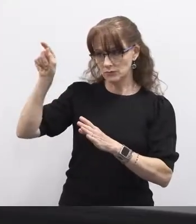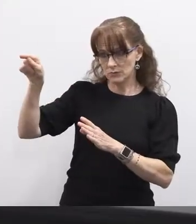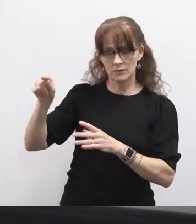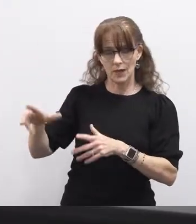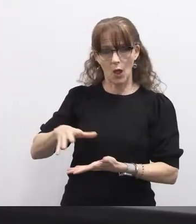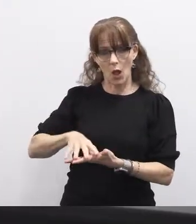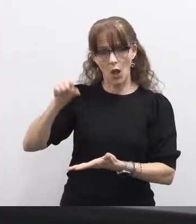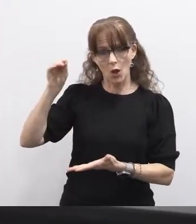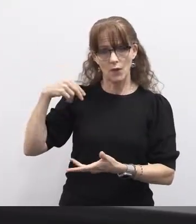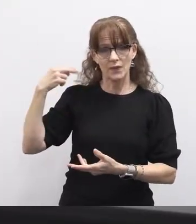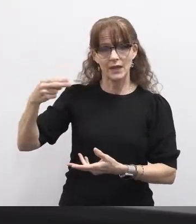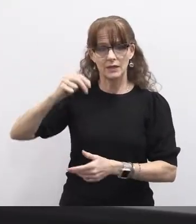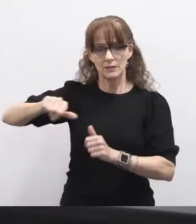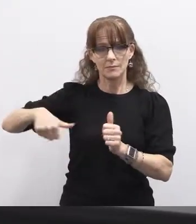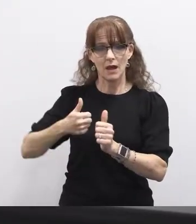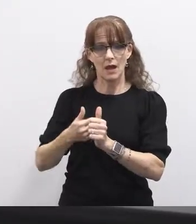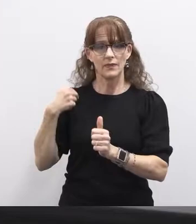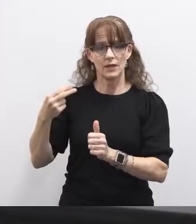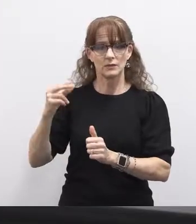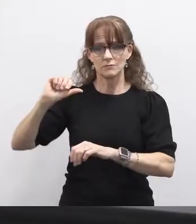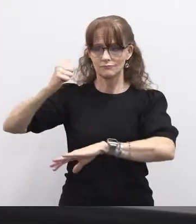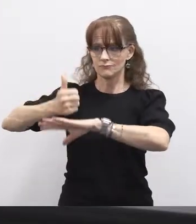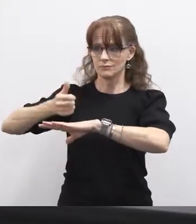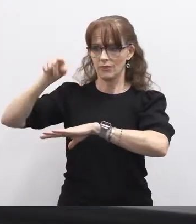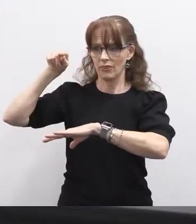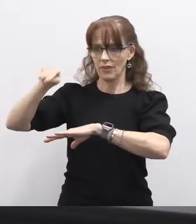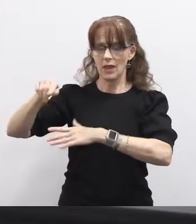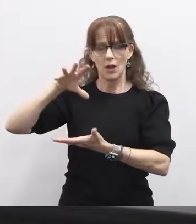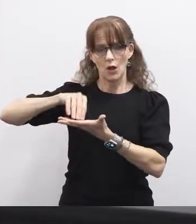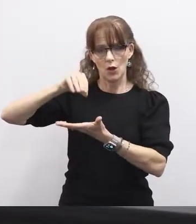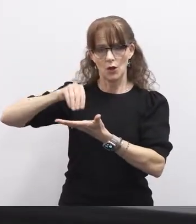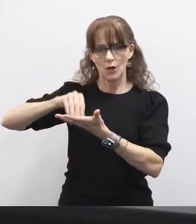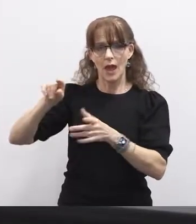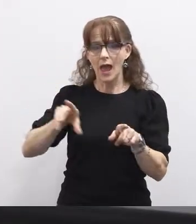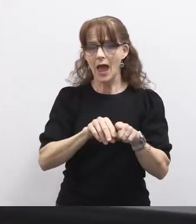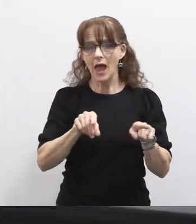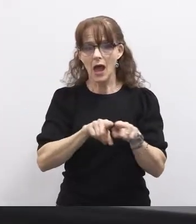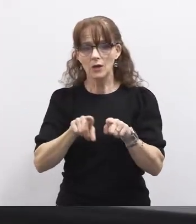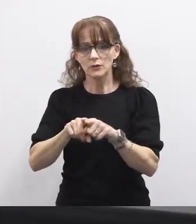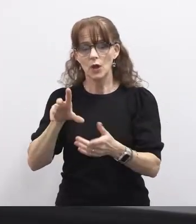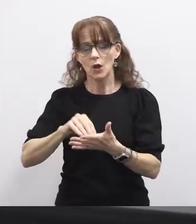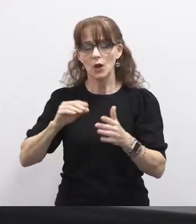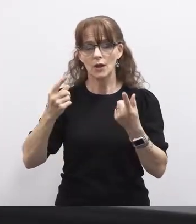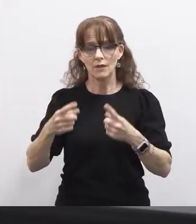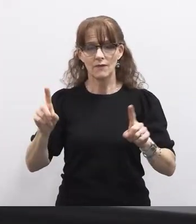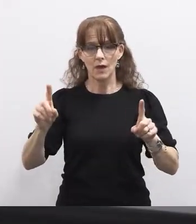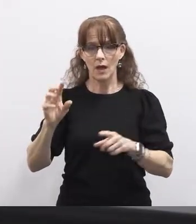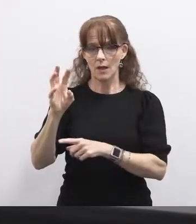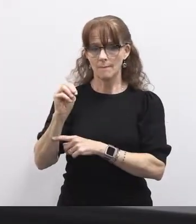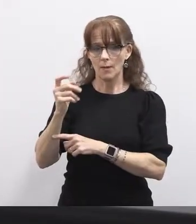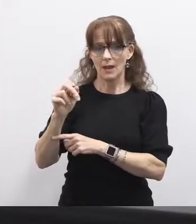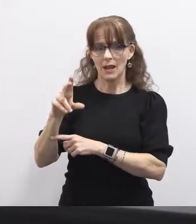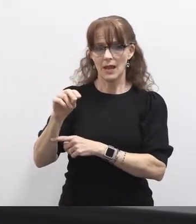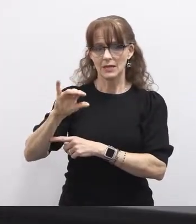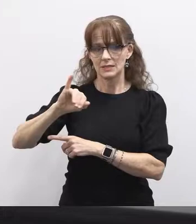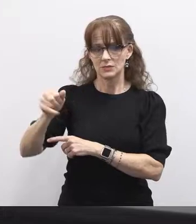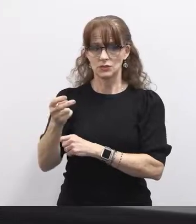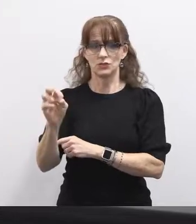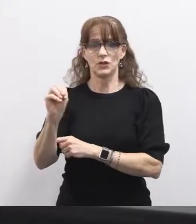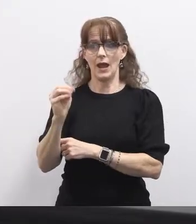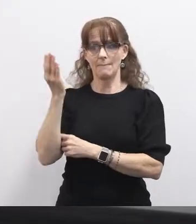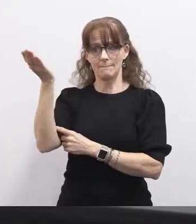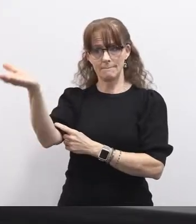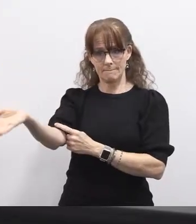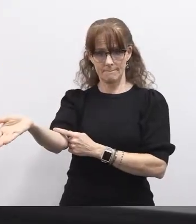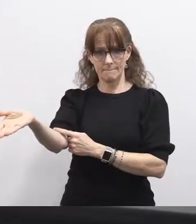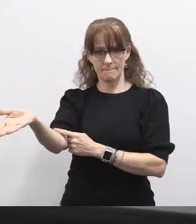where they will learn the history behind the historical landmark, as well as learn how to make their famous marmalade and jams.